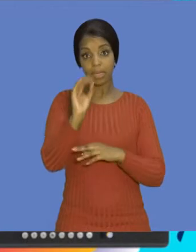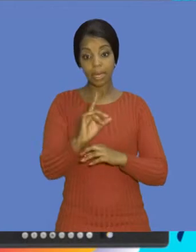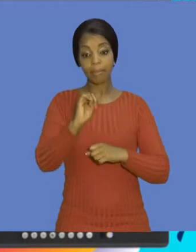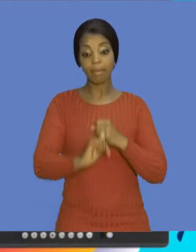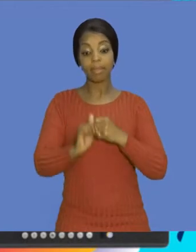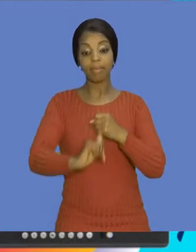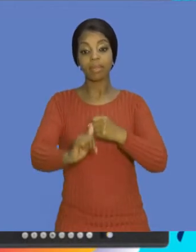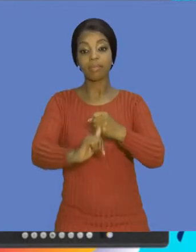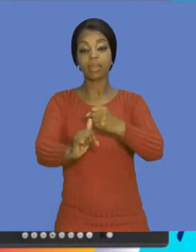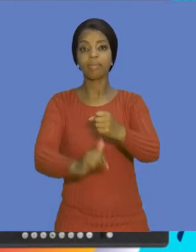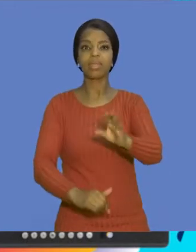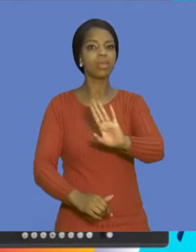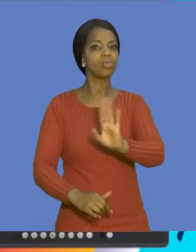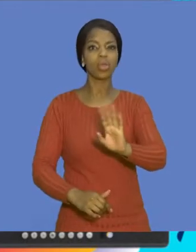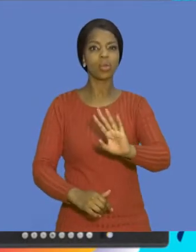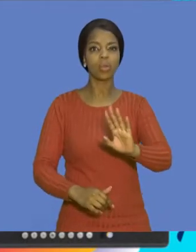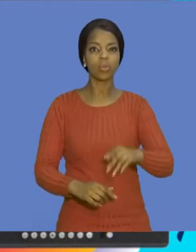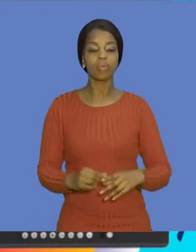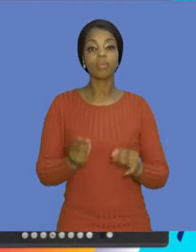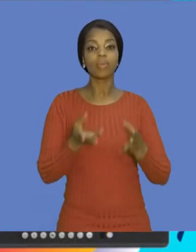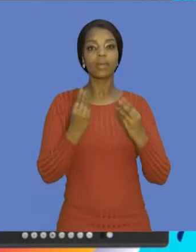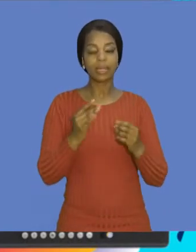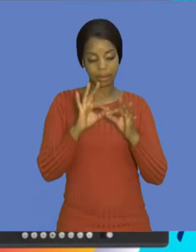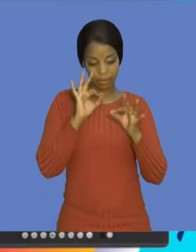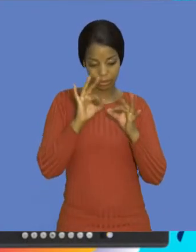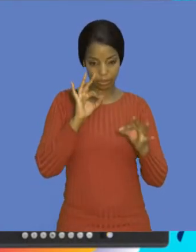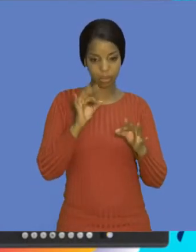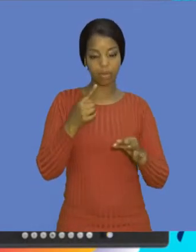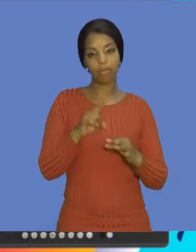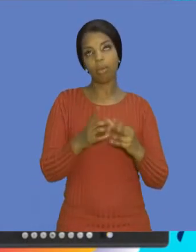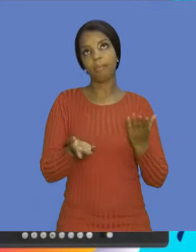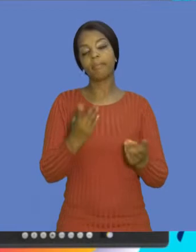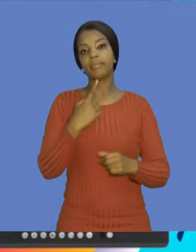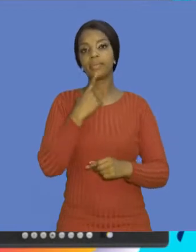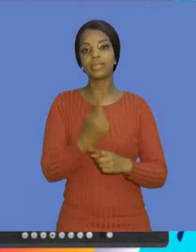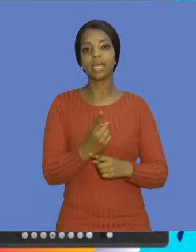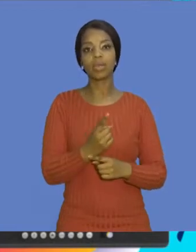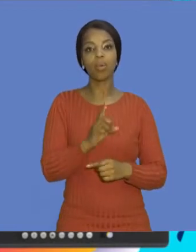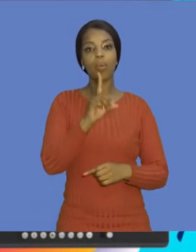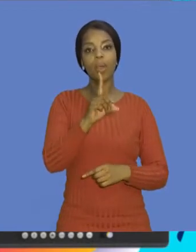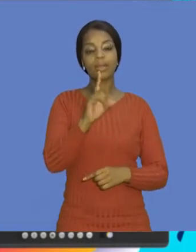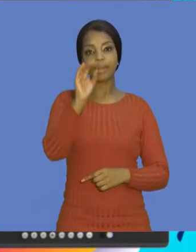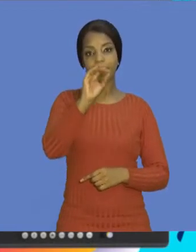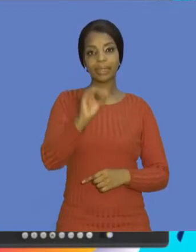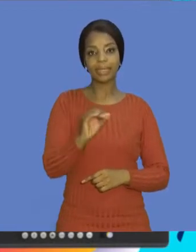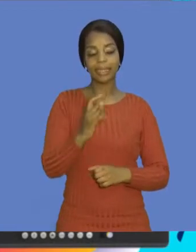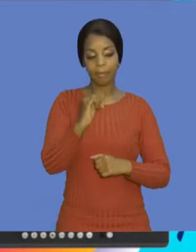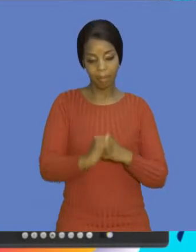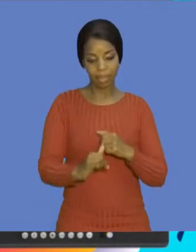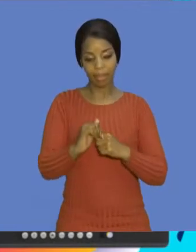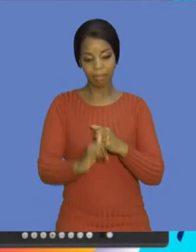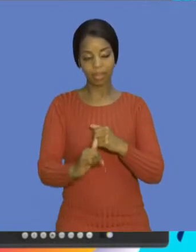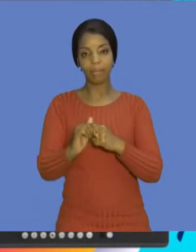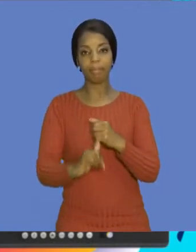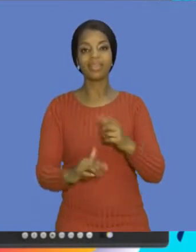to get a certain portion of 12%. In this instance, it will be 1% every month for the duration